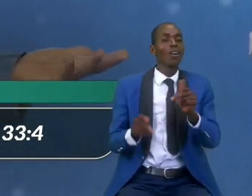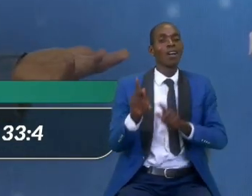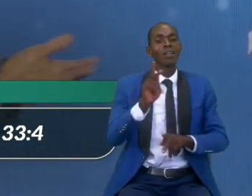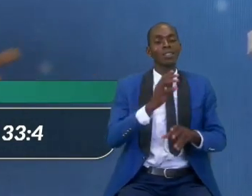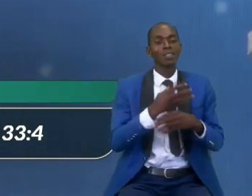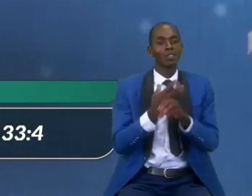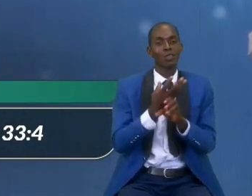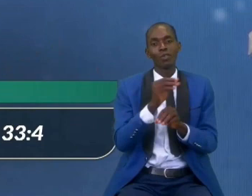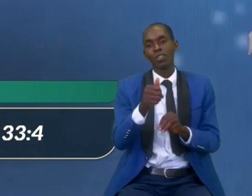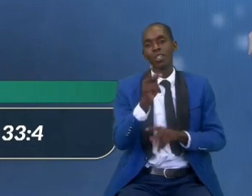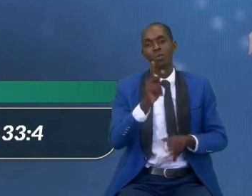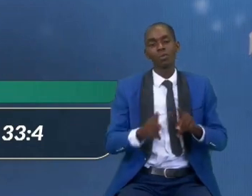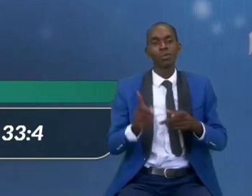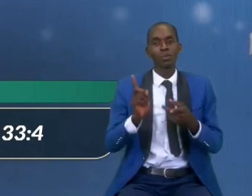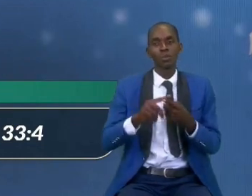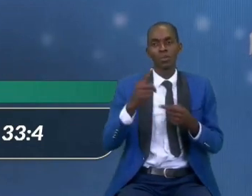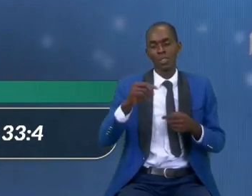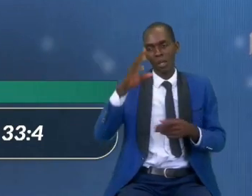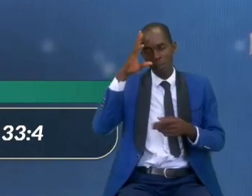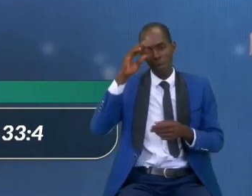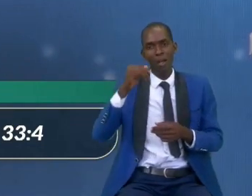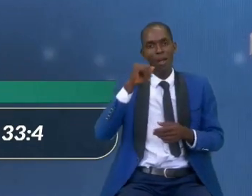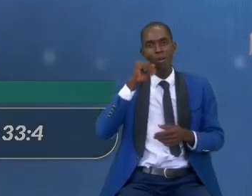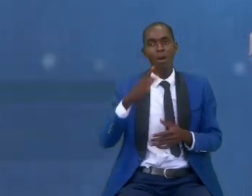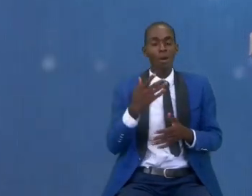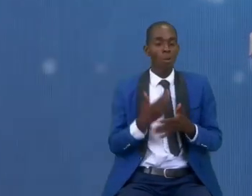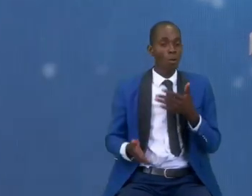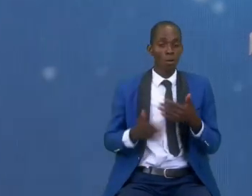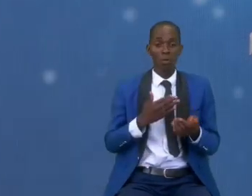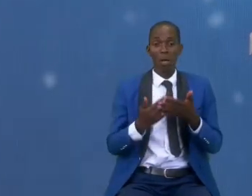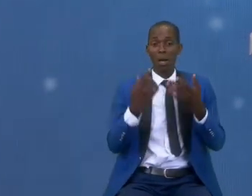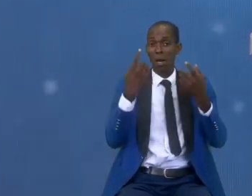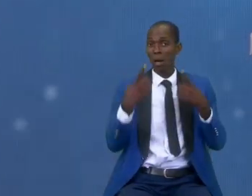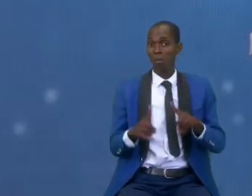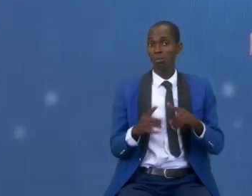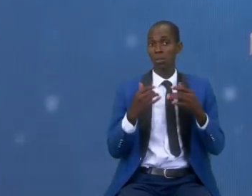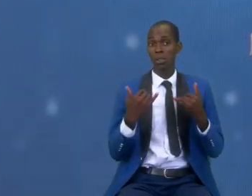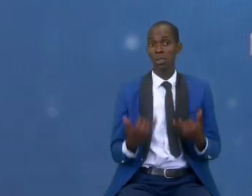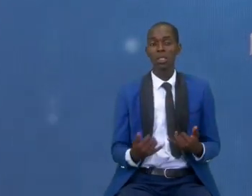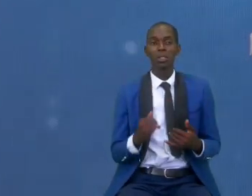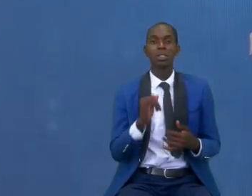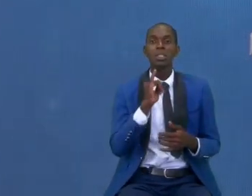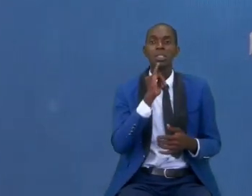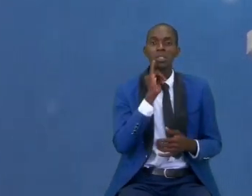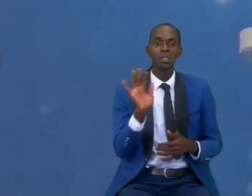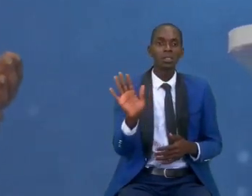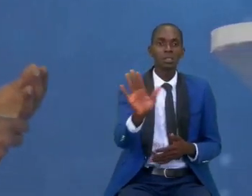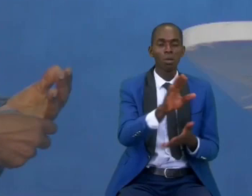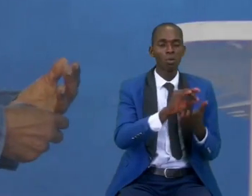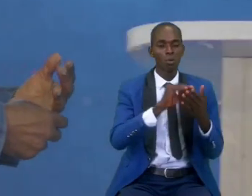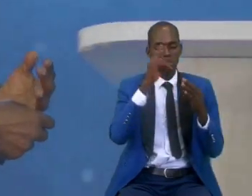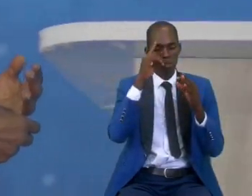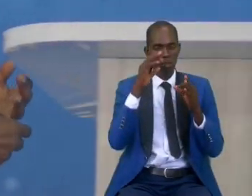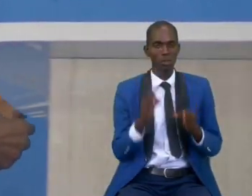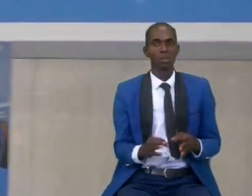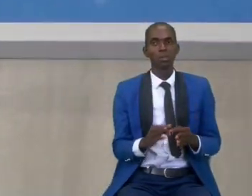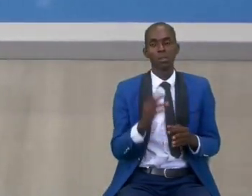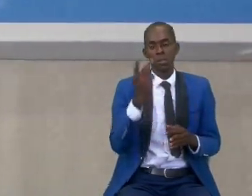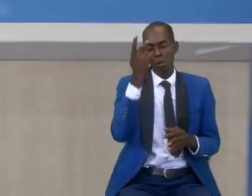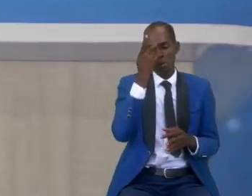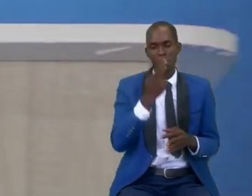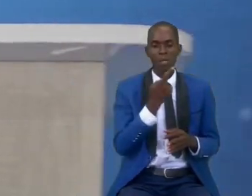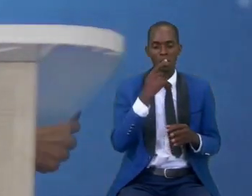out now is their decision, parental decision. What comes out now is